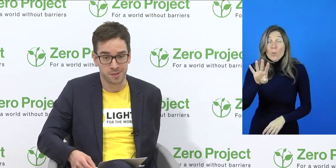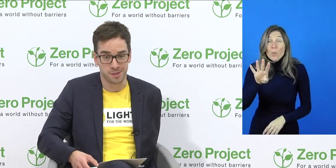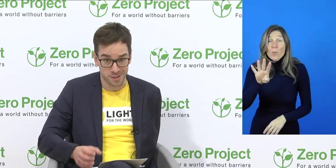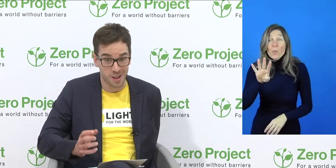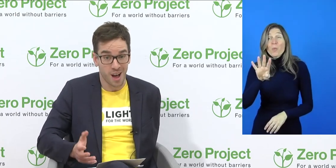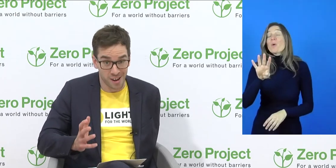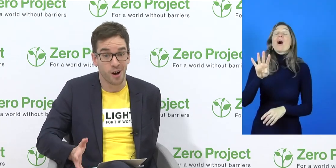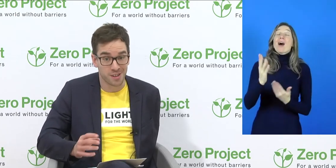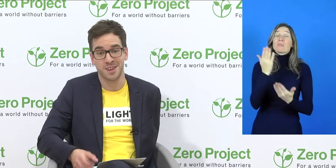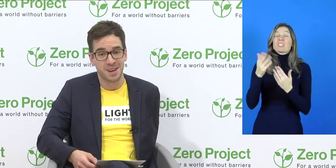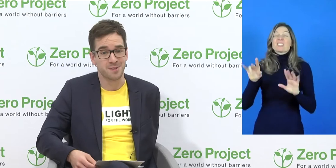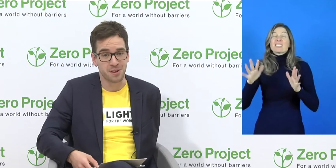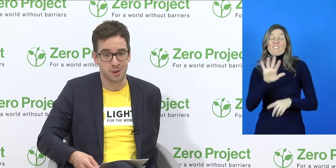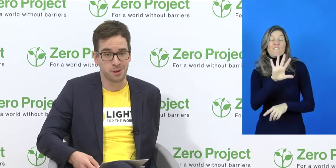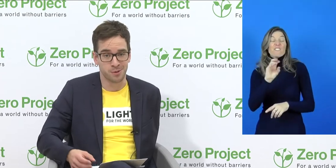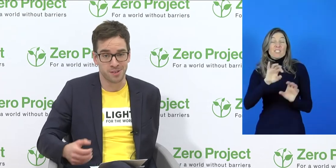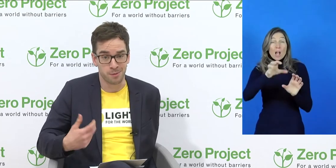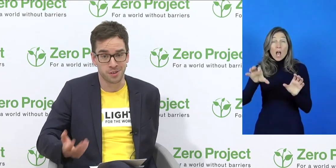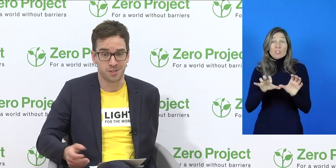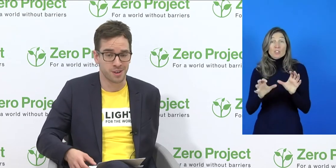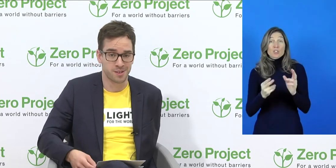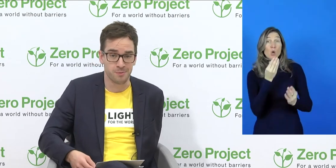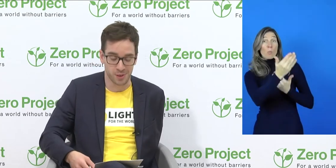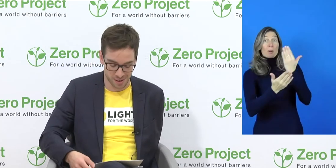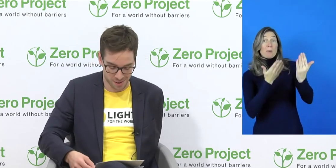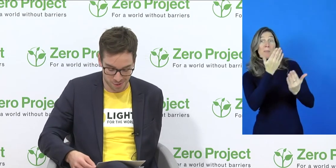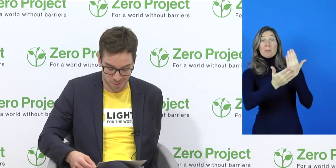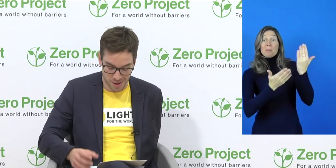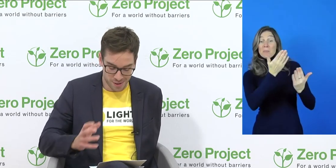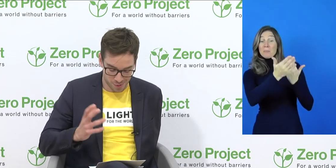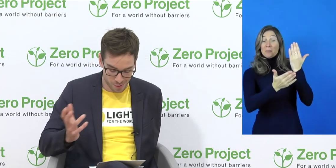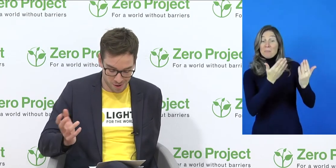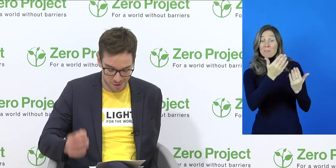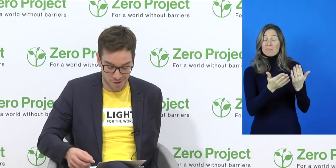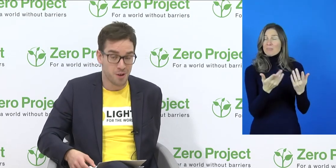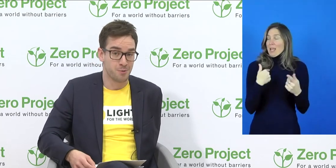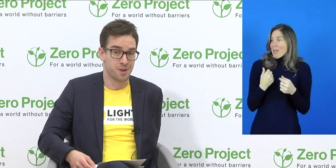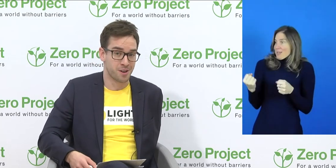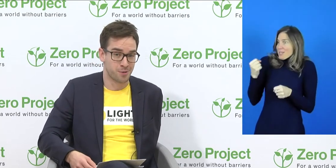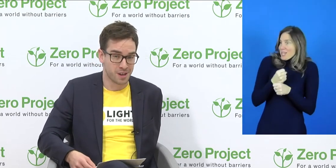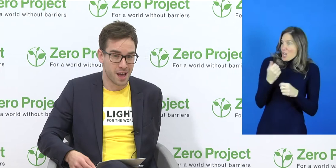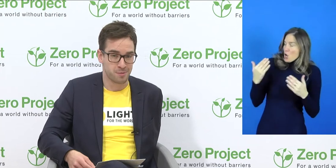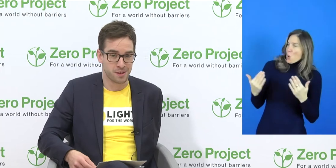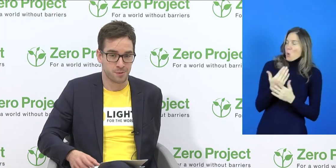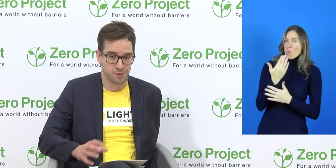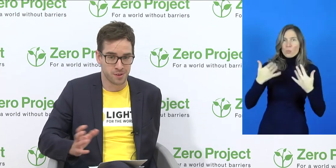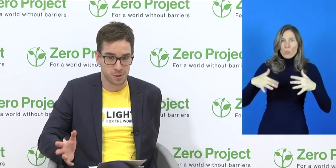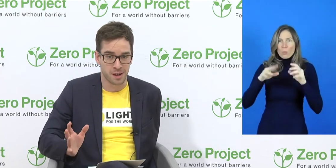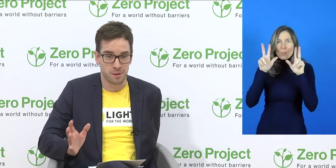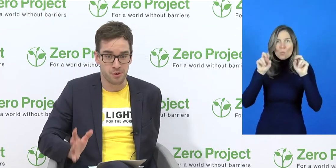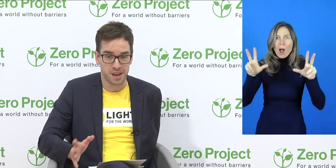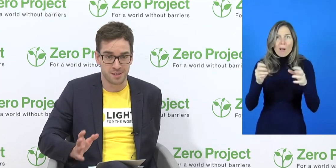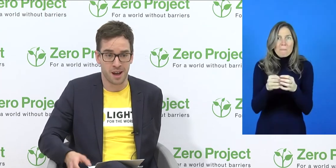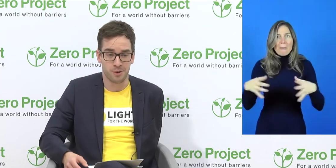this year. This is a lot, especially when you establish something new. So we are really happy that with this we